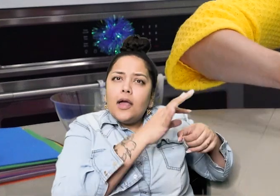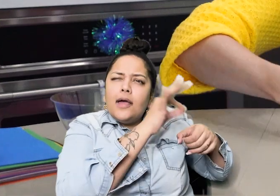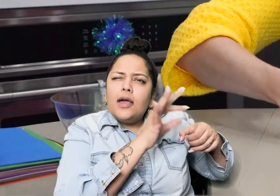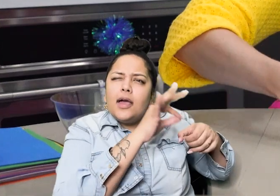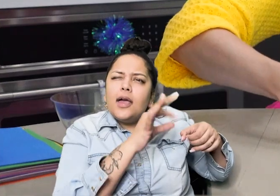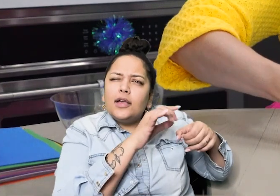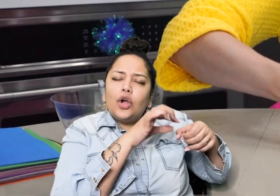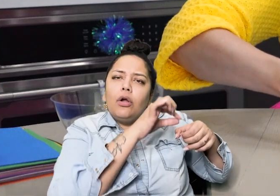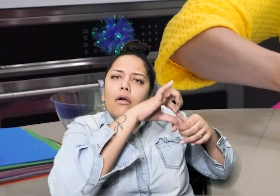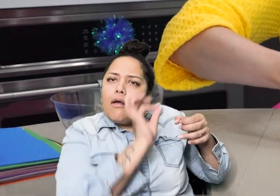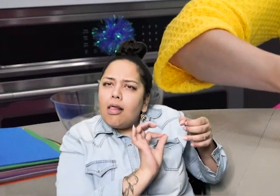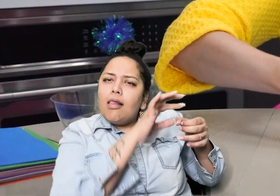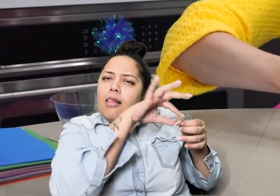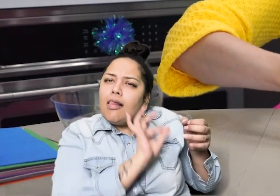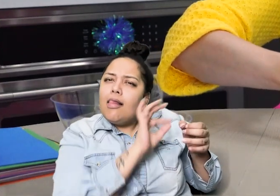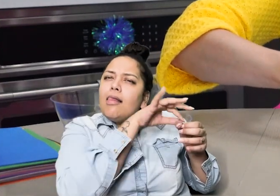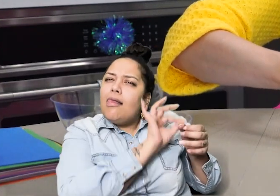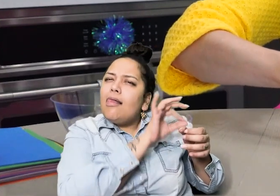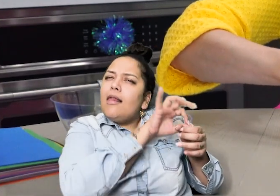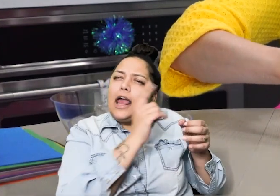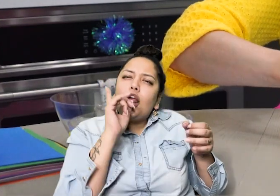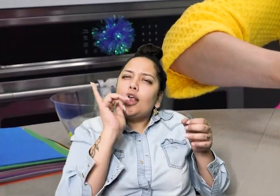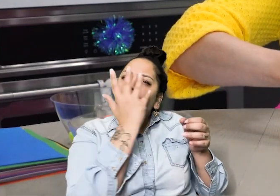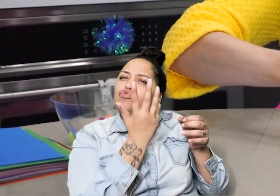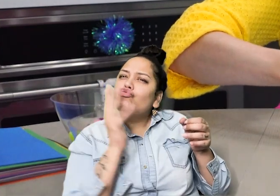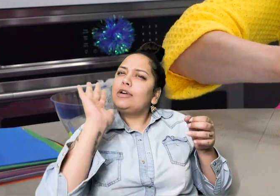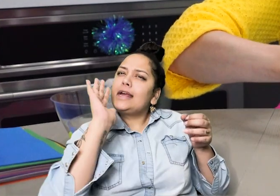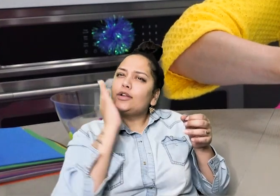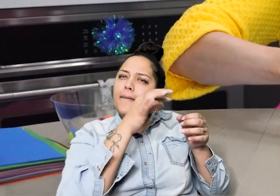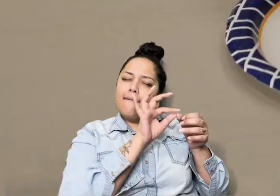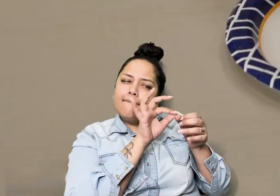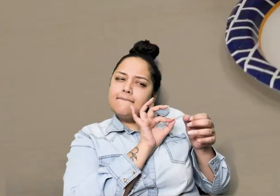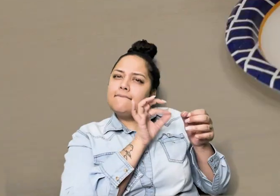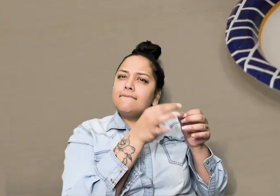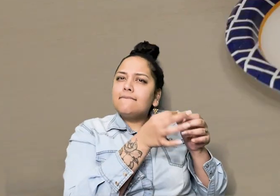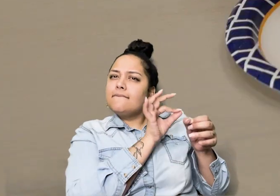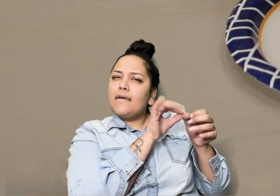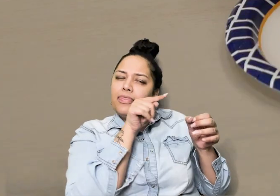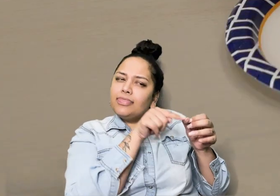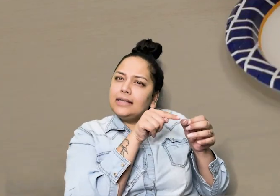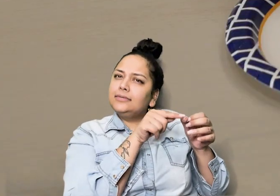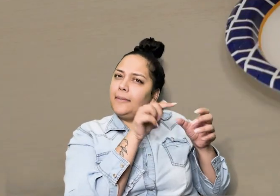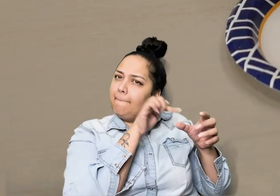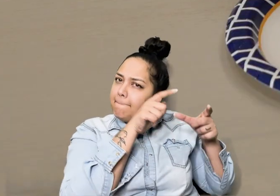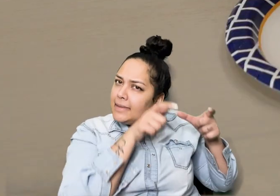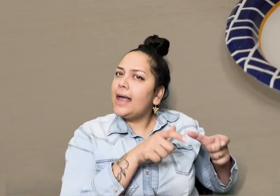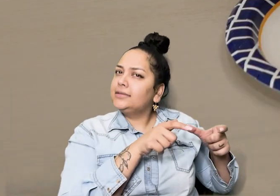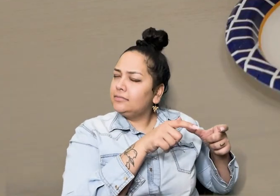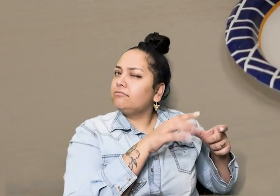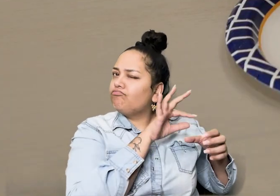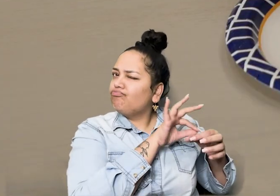the edge here and use that to kind of stick the tree down on